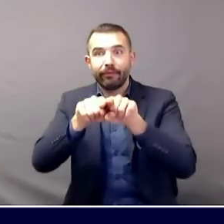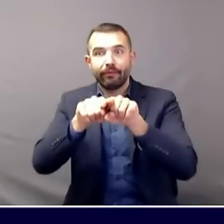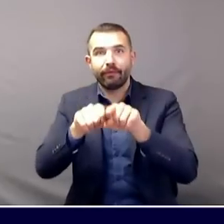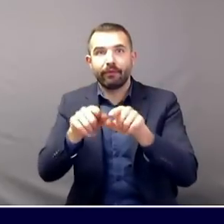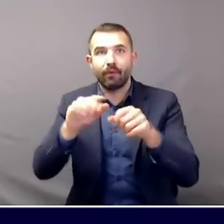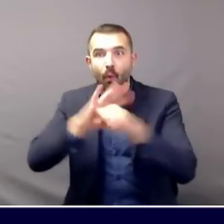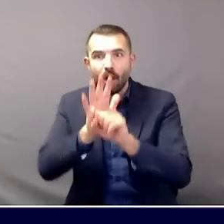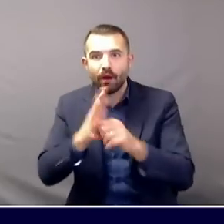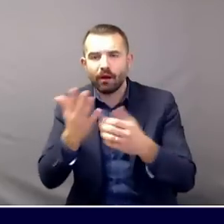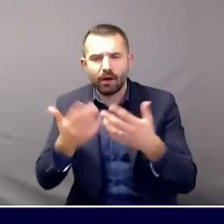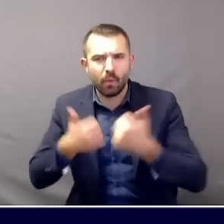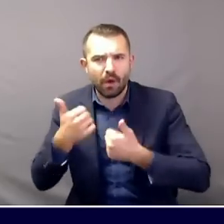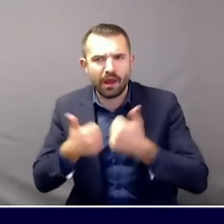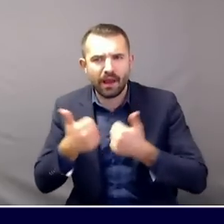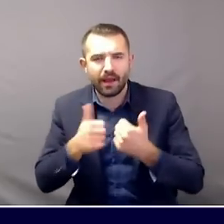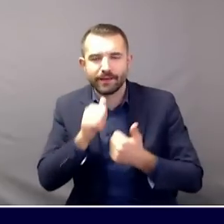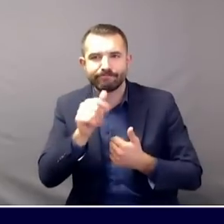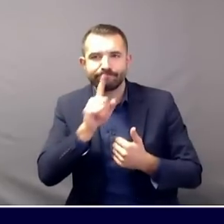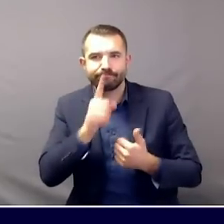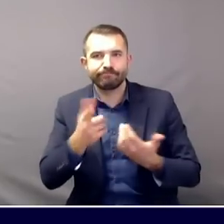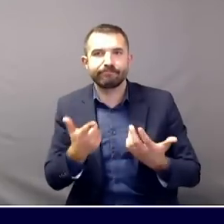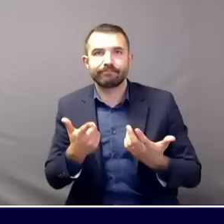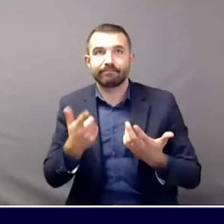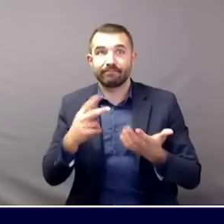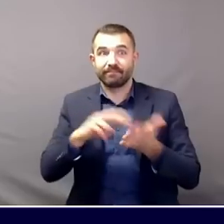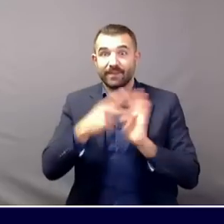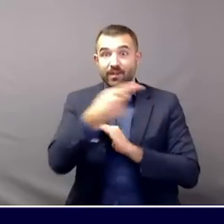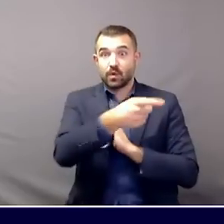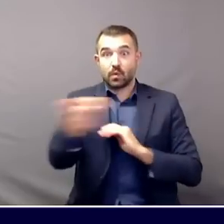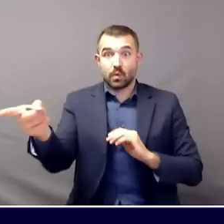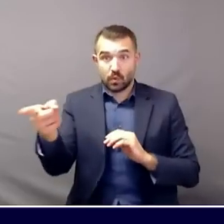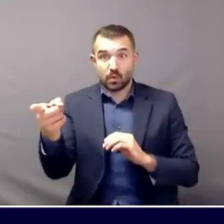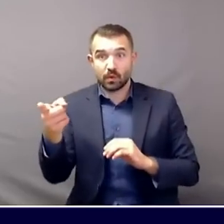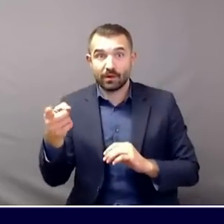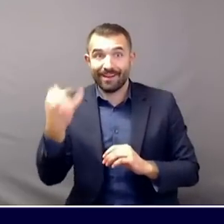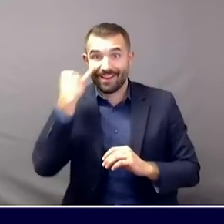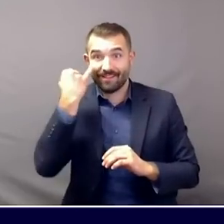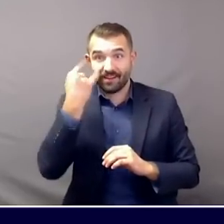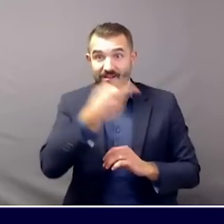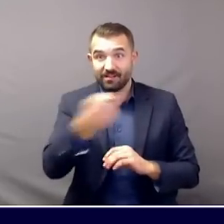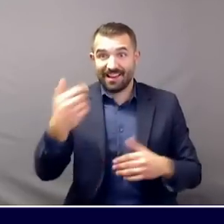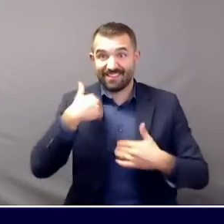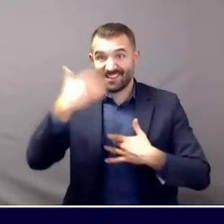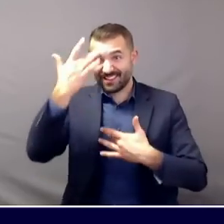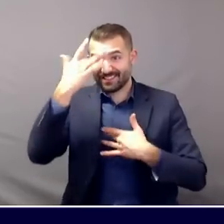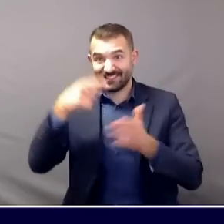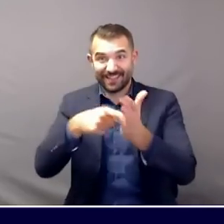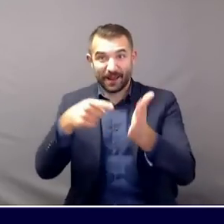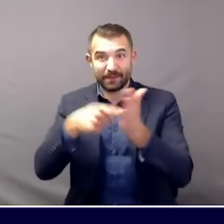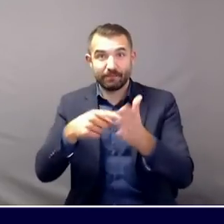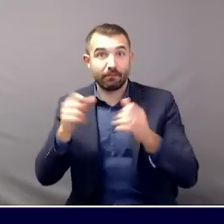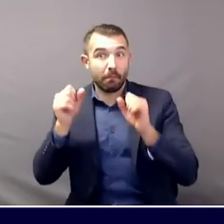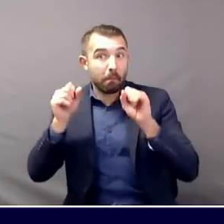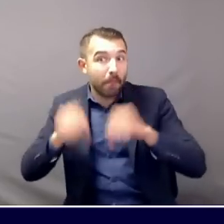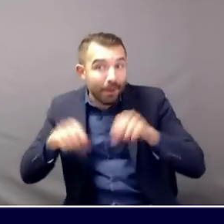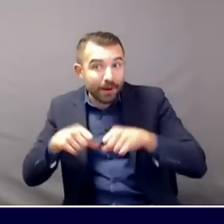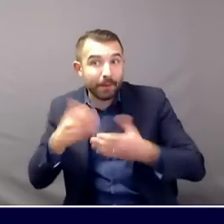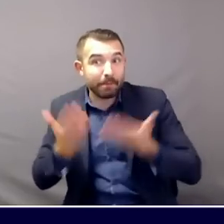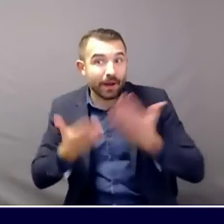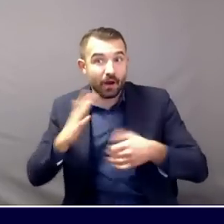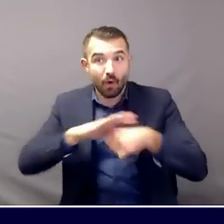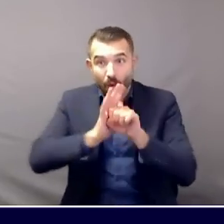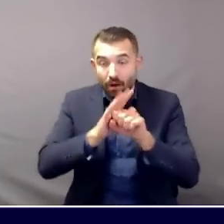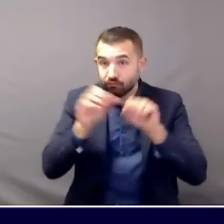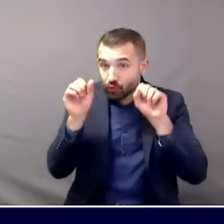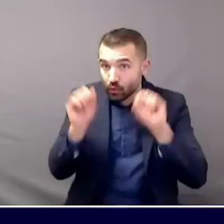directly right now is that if you've got symptoms that could be COVID-19, a cough,